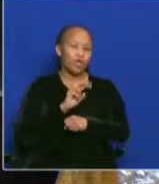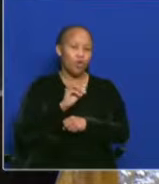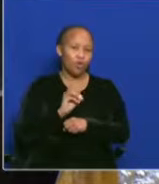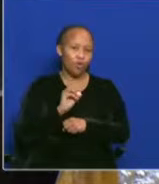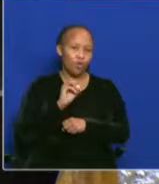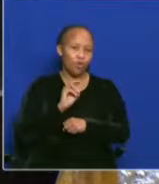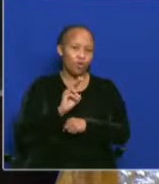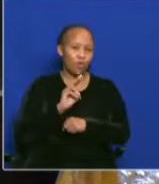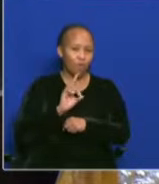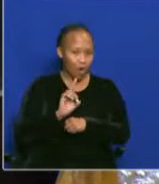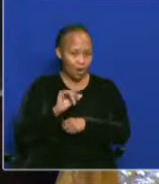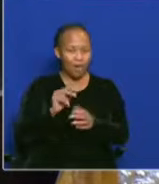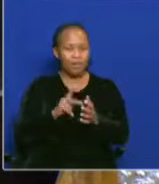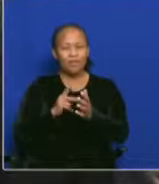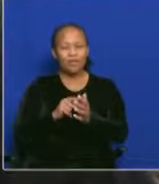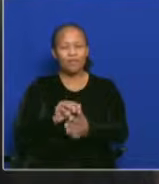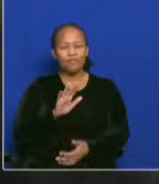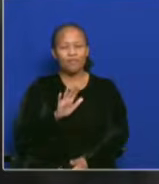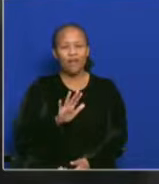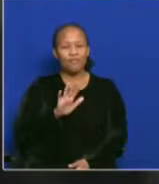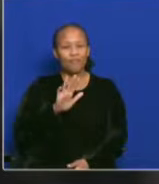5974.